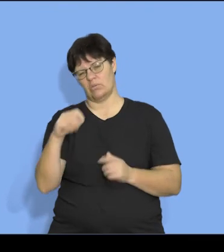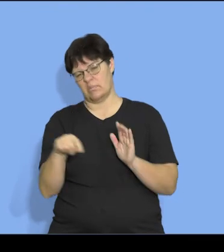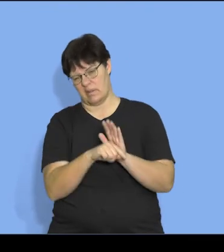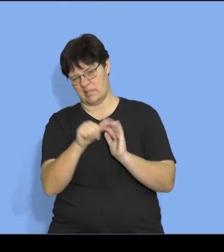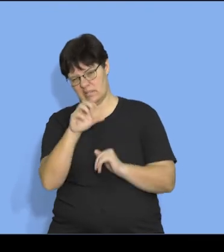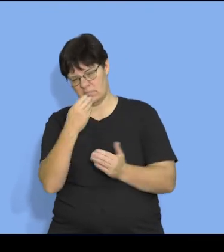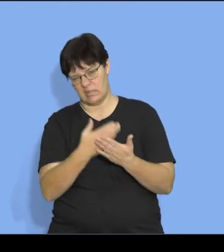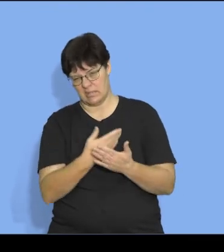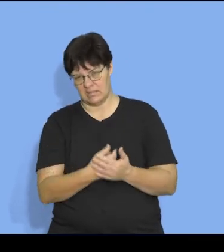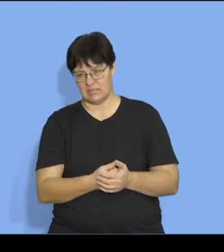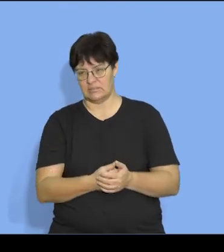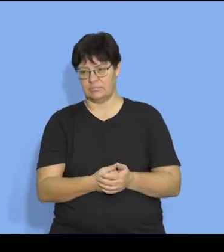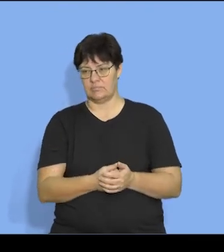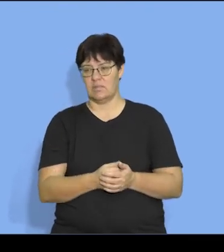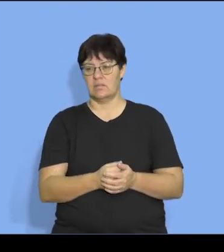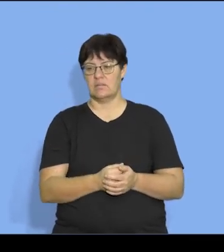minus 60.